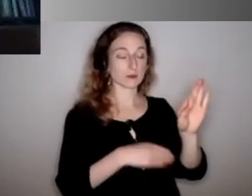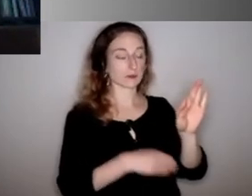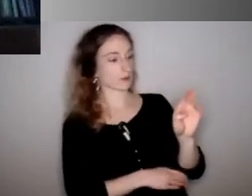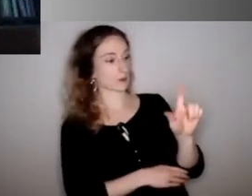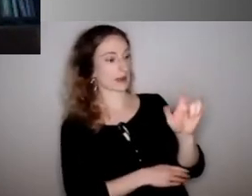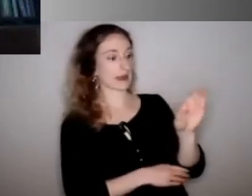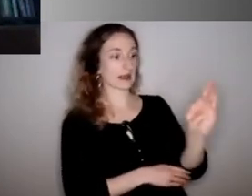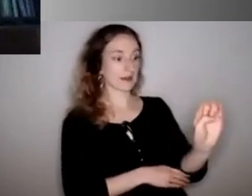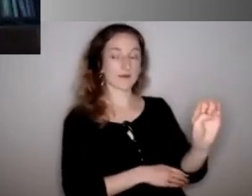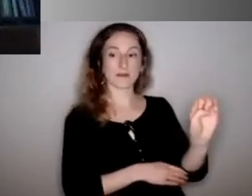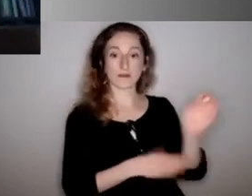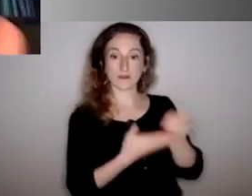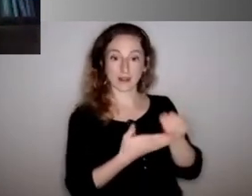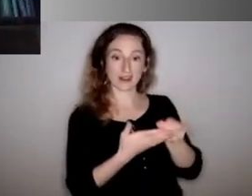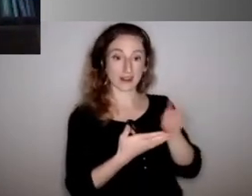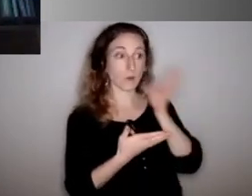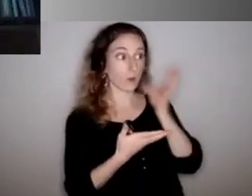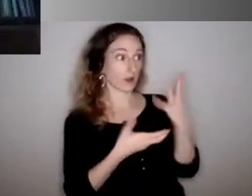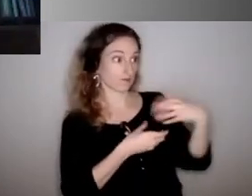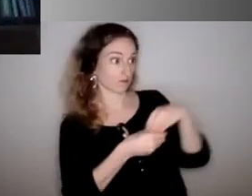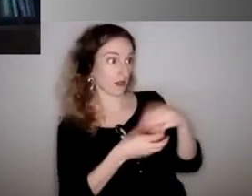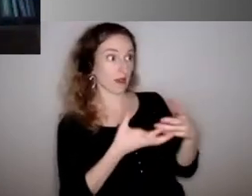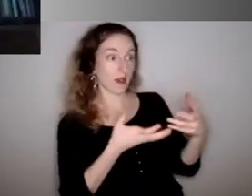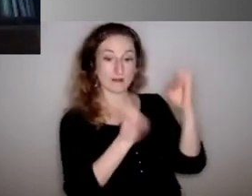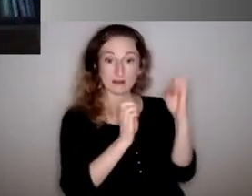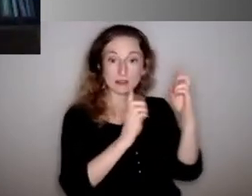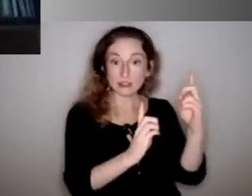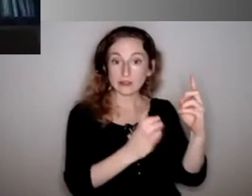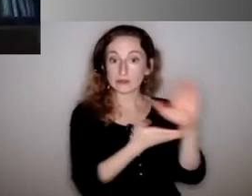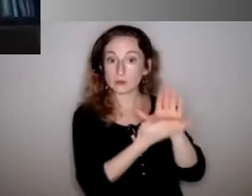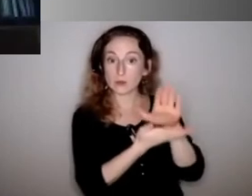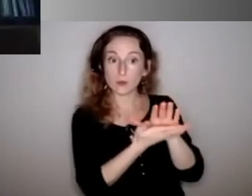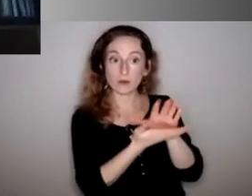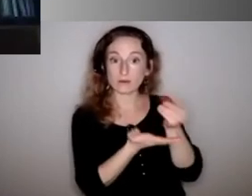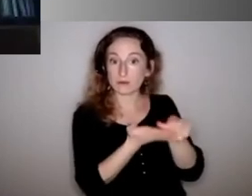you were able to speak with him, what would you say, I guess, schools need in terms of that funding? What would it be used for?